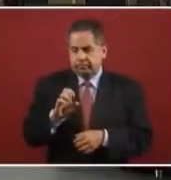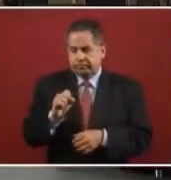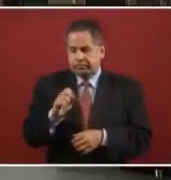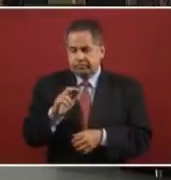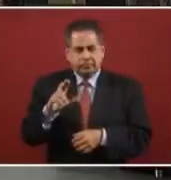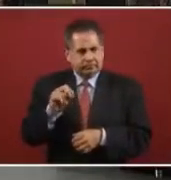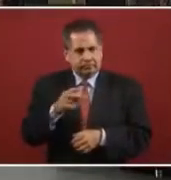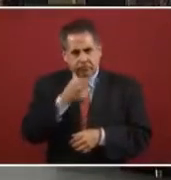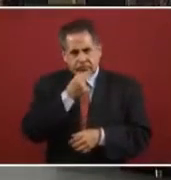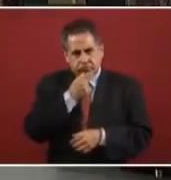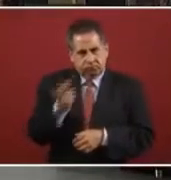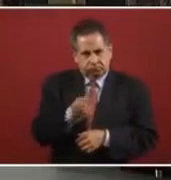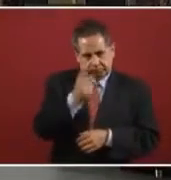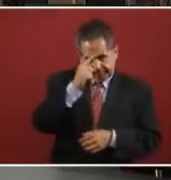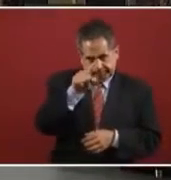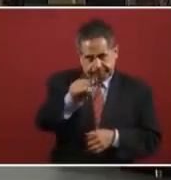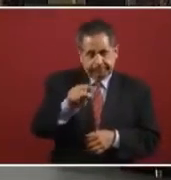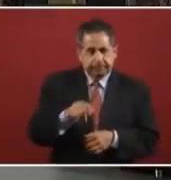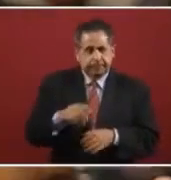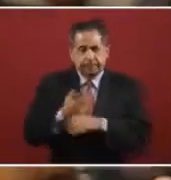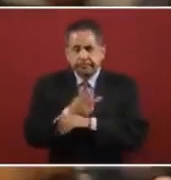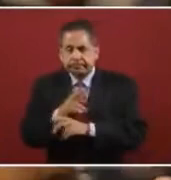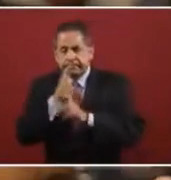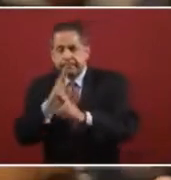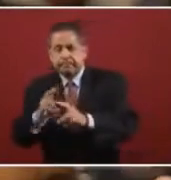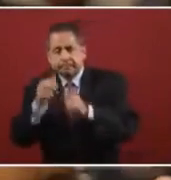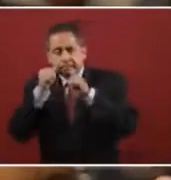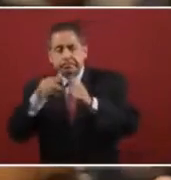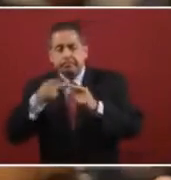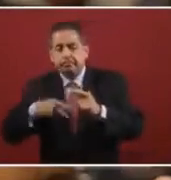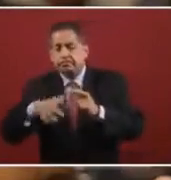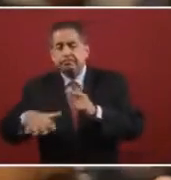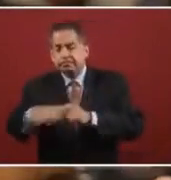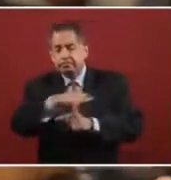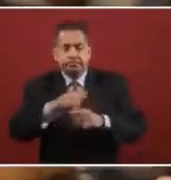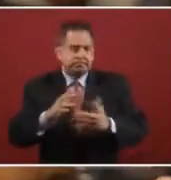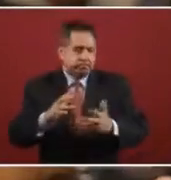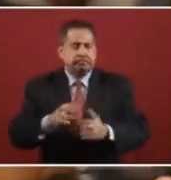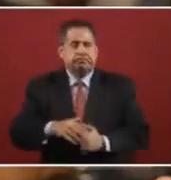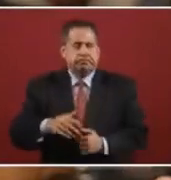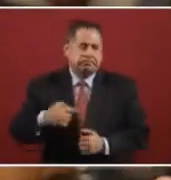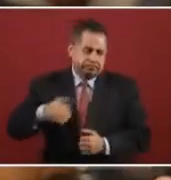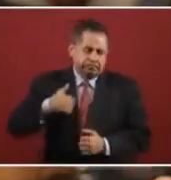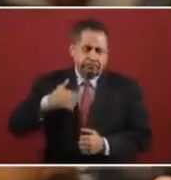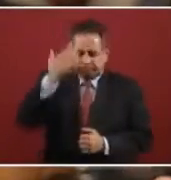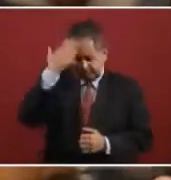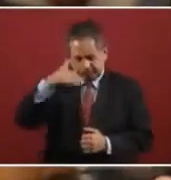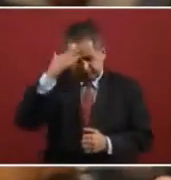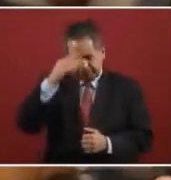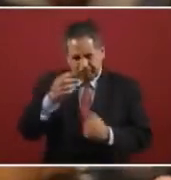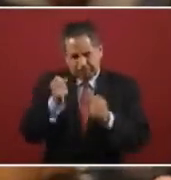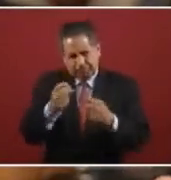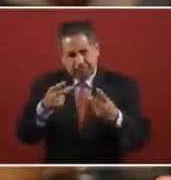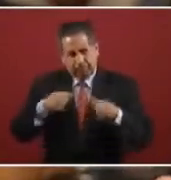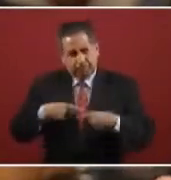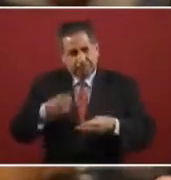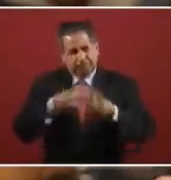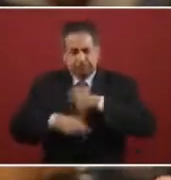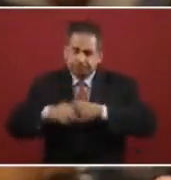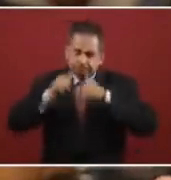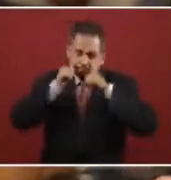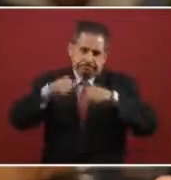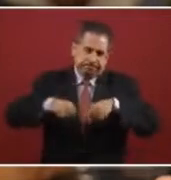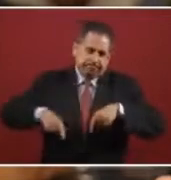Vicente Serrano asked you regarding the report of attention of the citizens. There's a